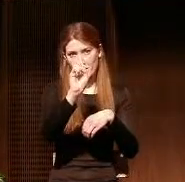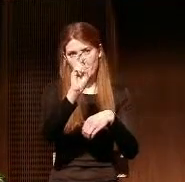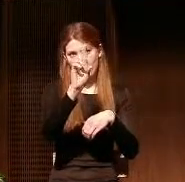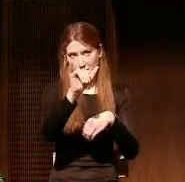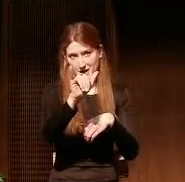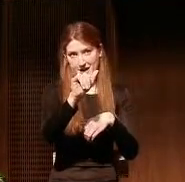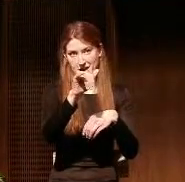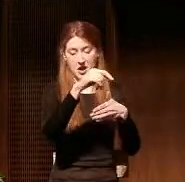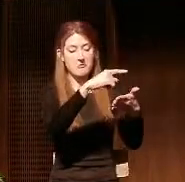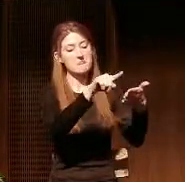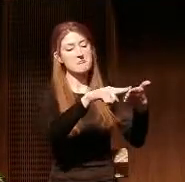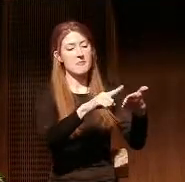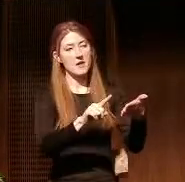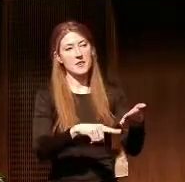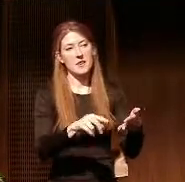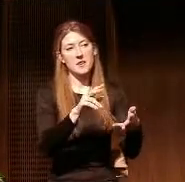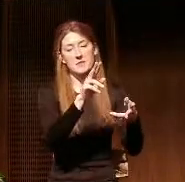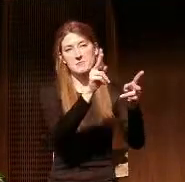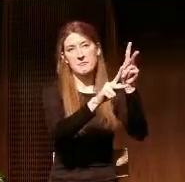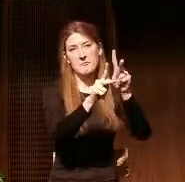And I've been looking over